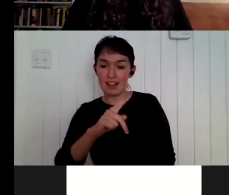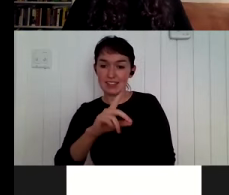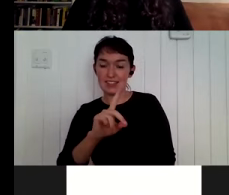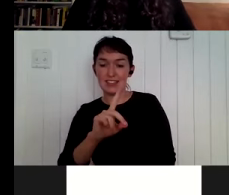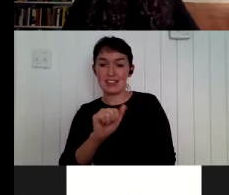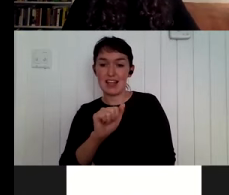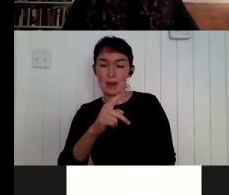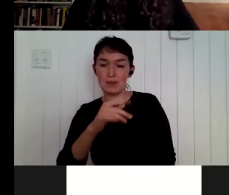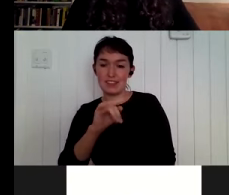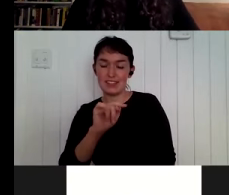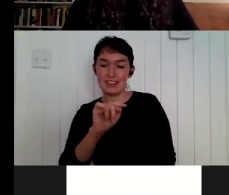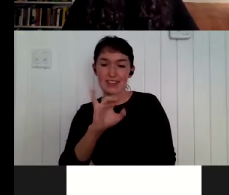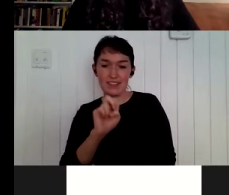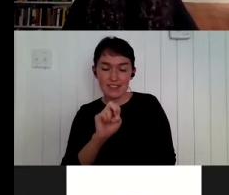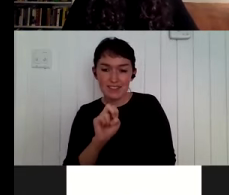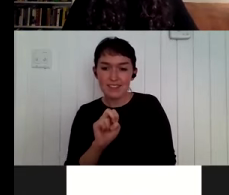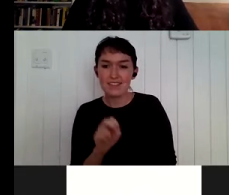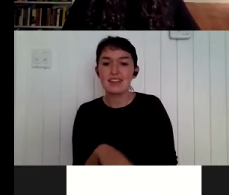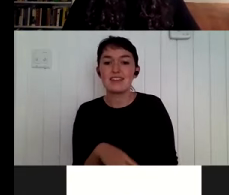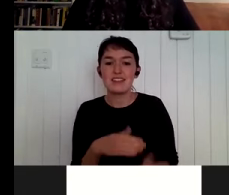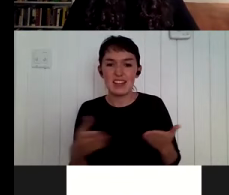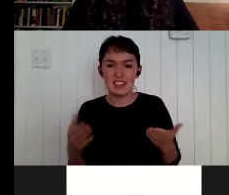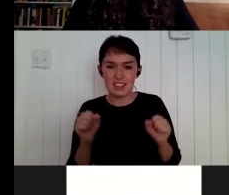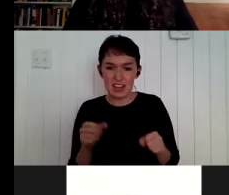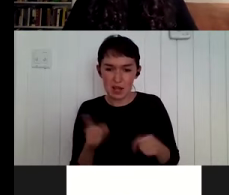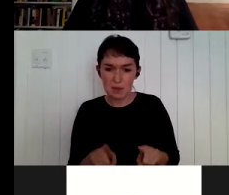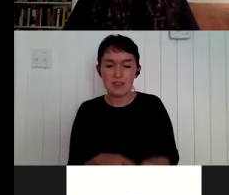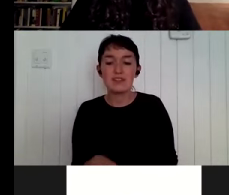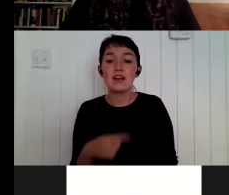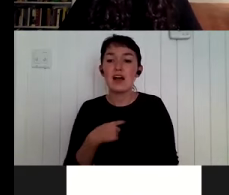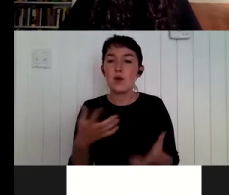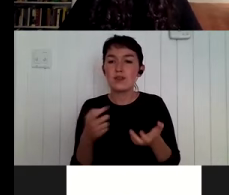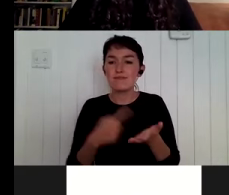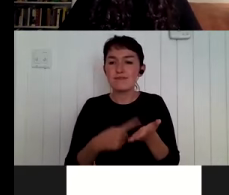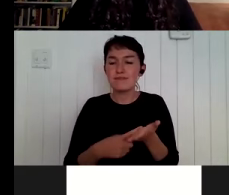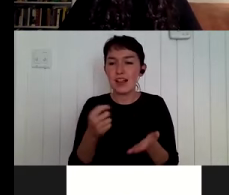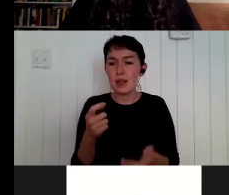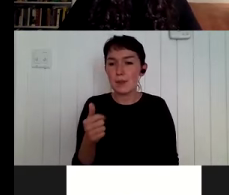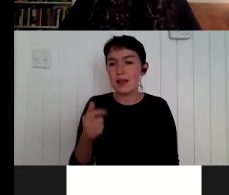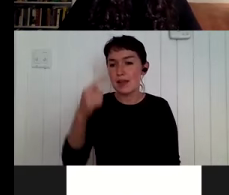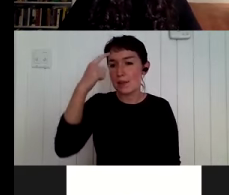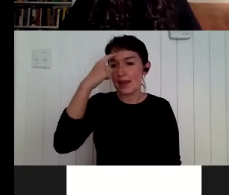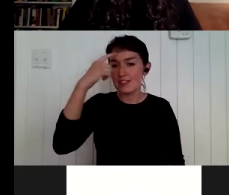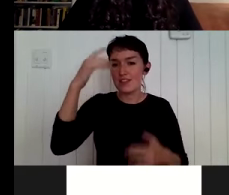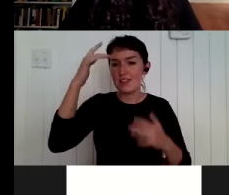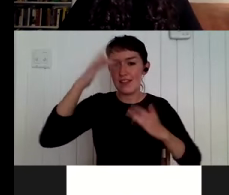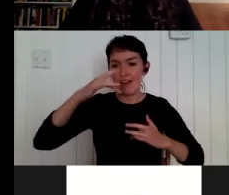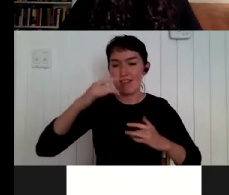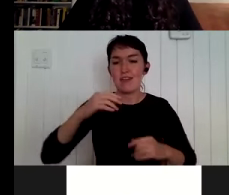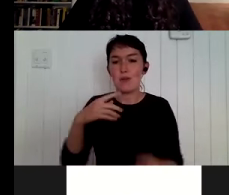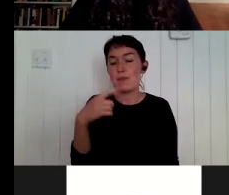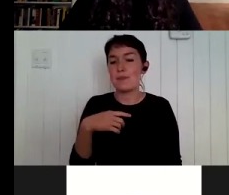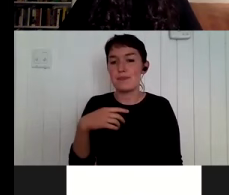from there and talk a little bit about mental health and how sleep intersects with mental